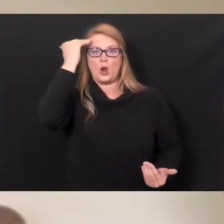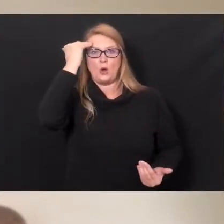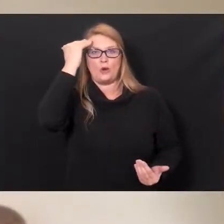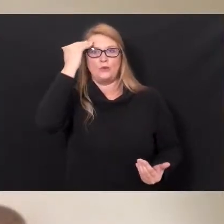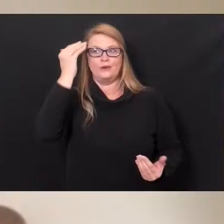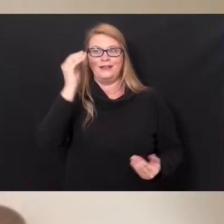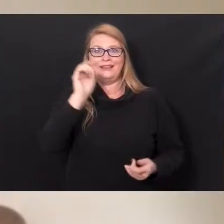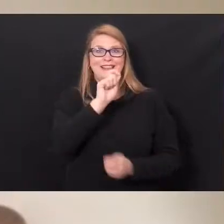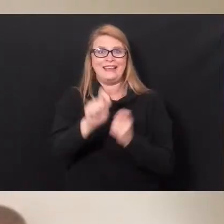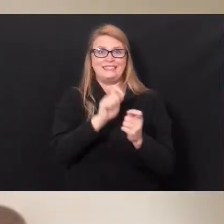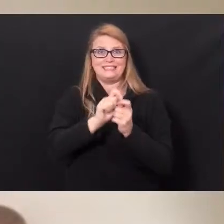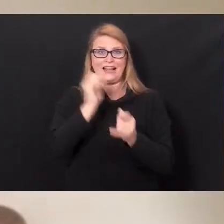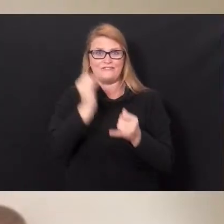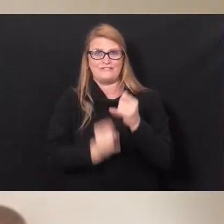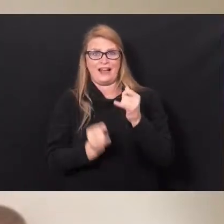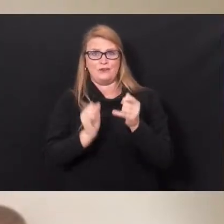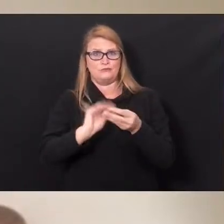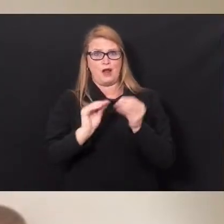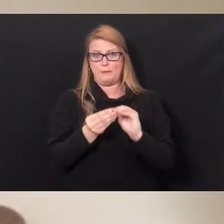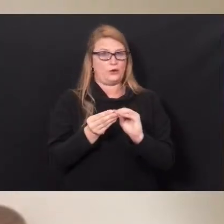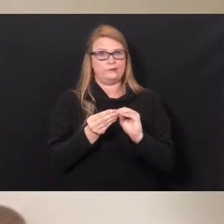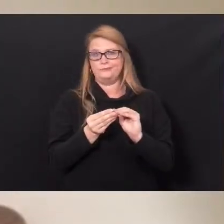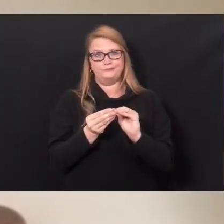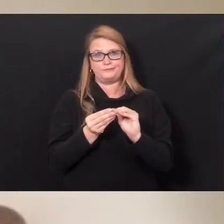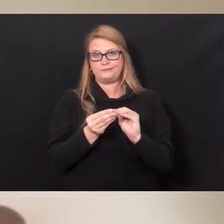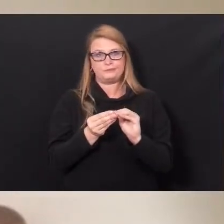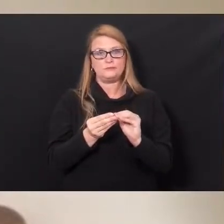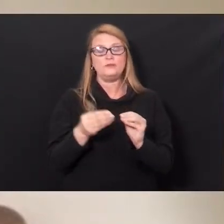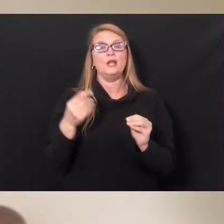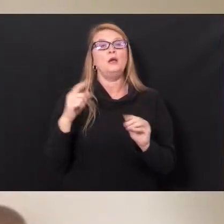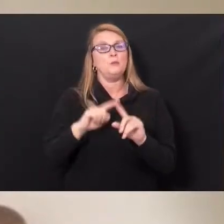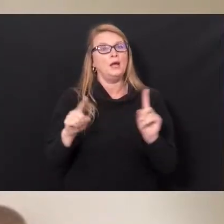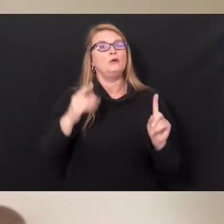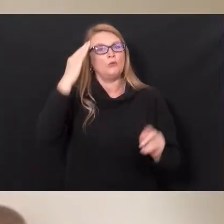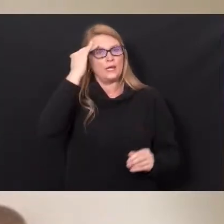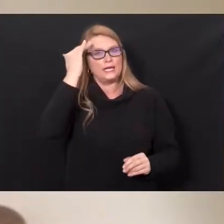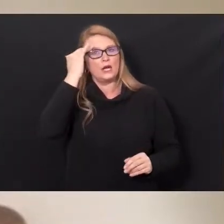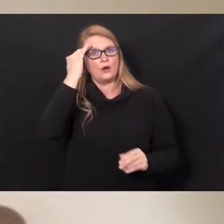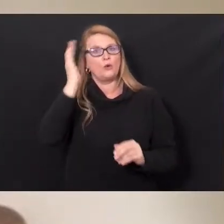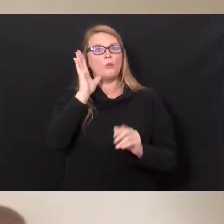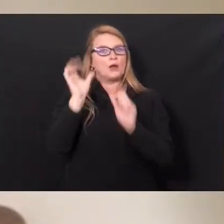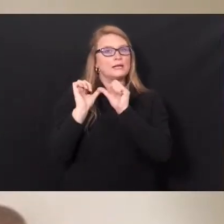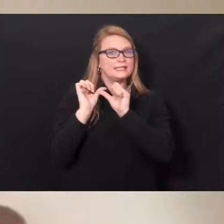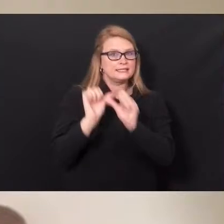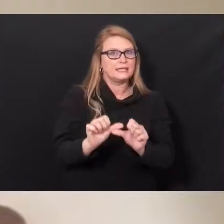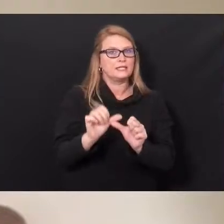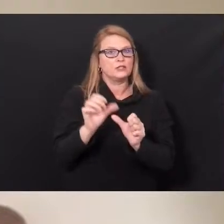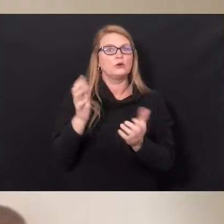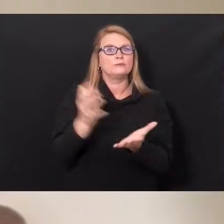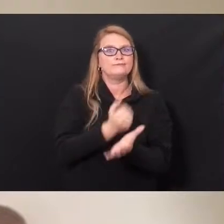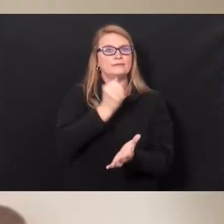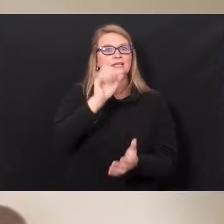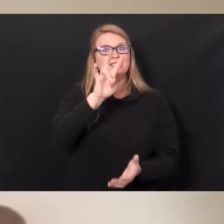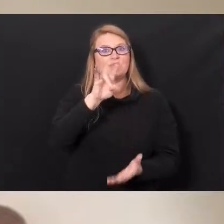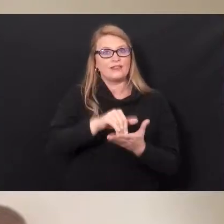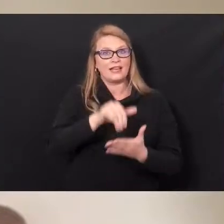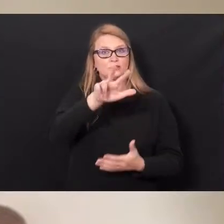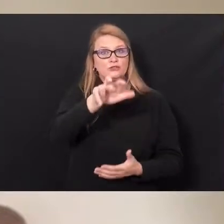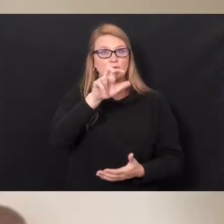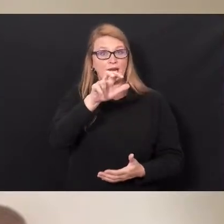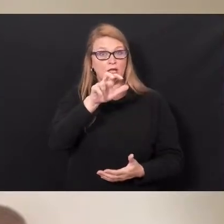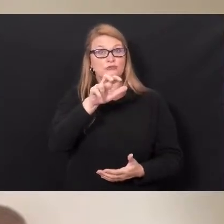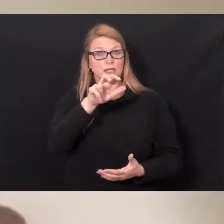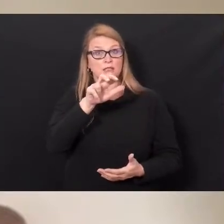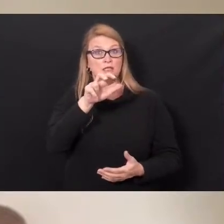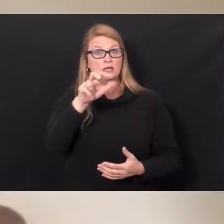final numbers yet related to that. We do know that we will continue to get the 7,300 doses under